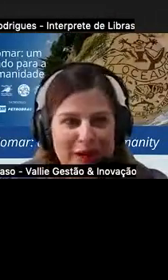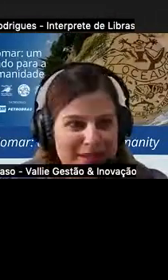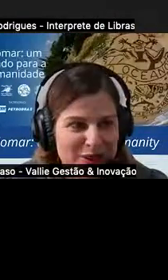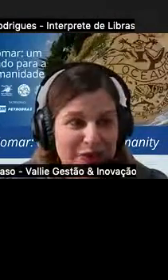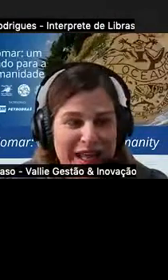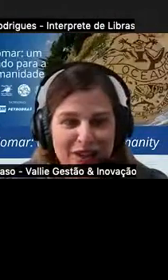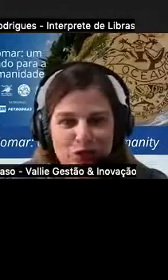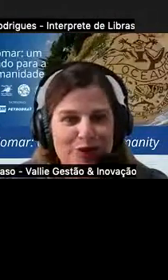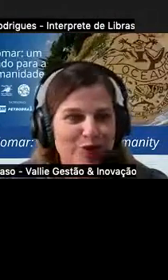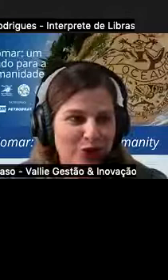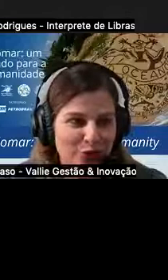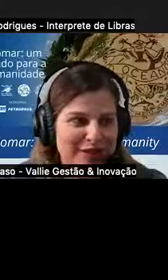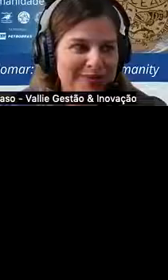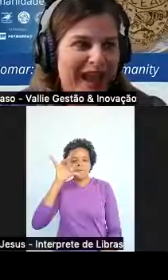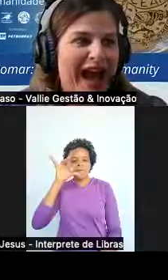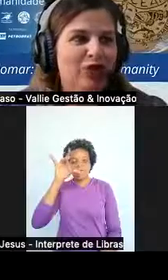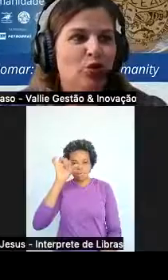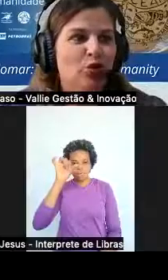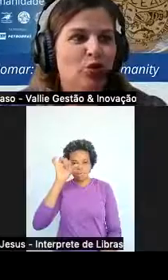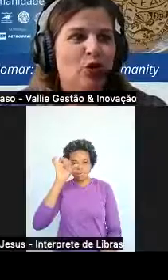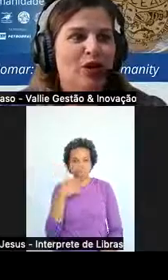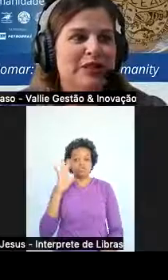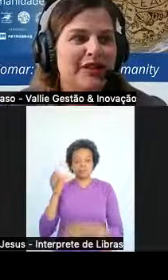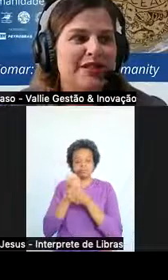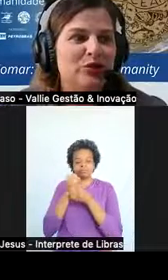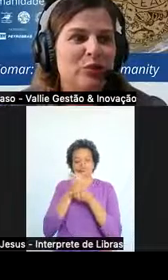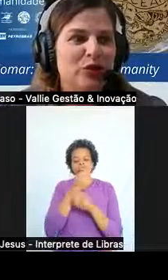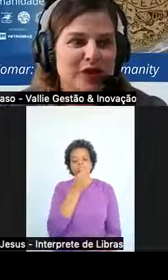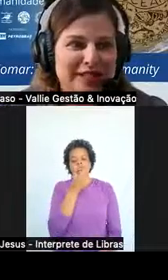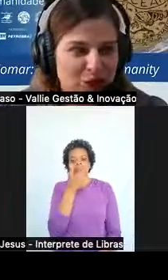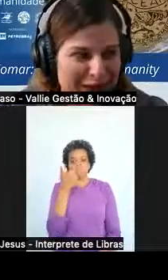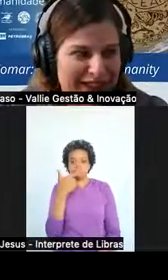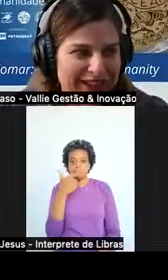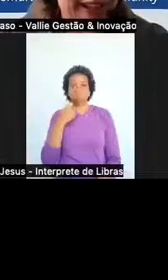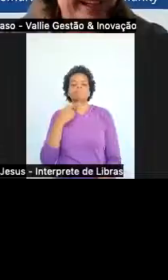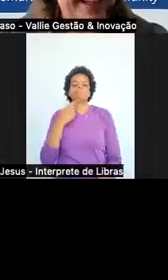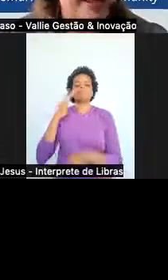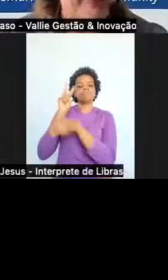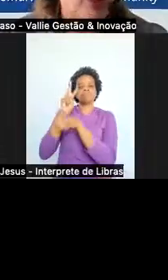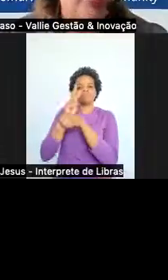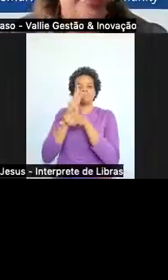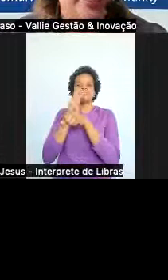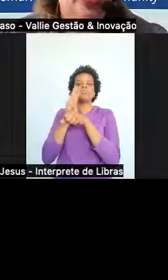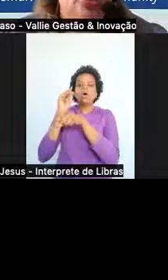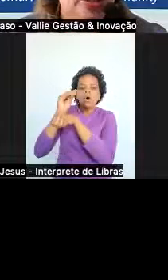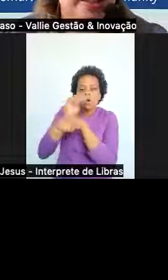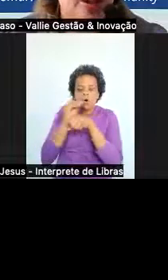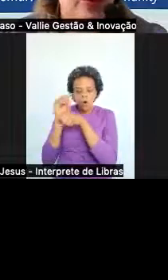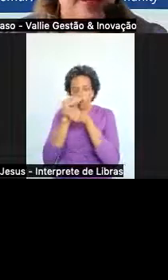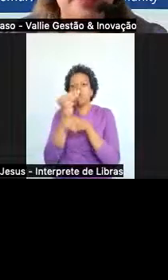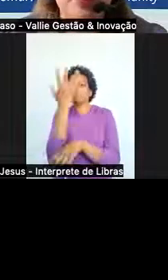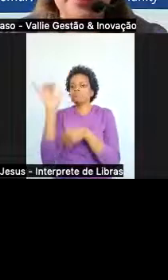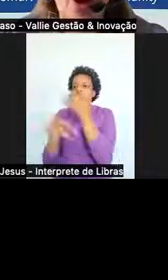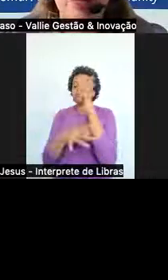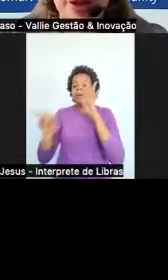been a general manager of the Meros do Brasil project since 2012. She works in the conservation of marine biodiversity and endangered